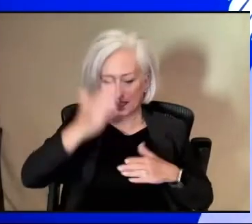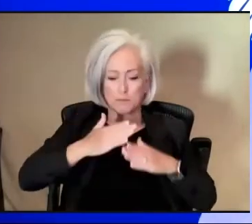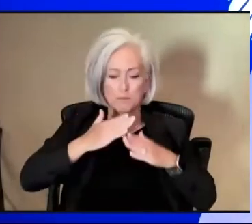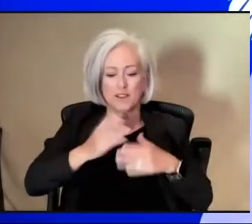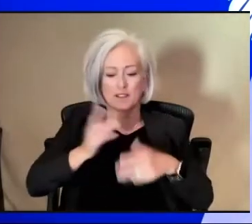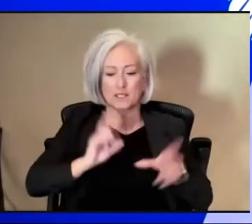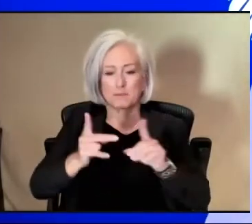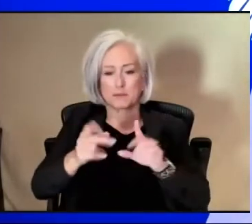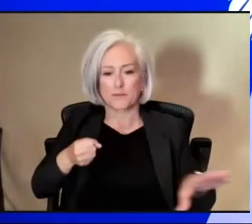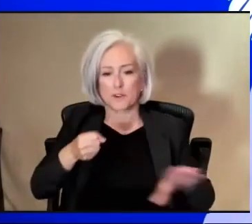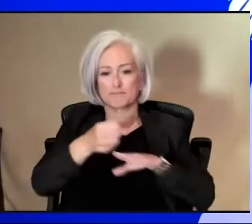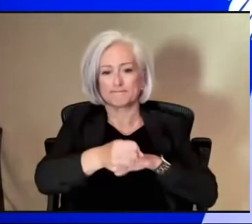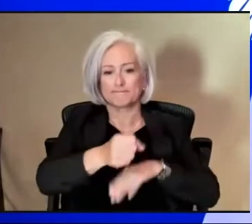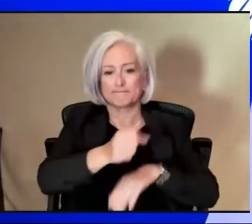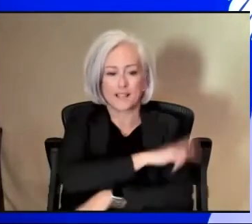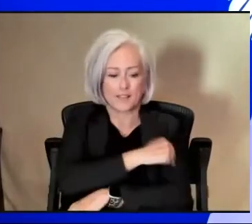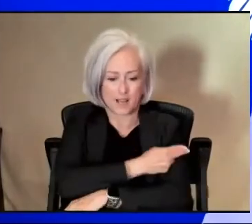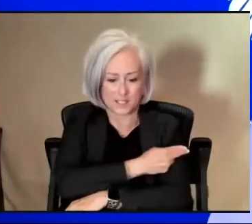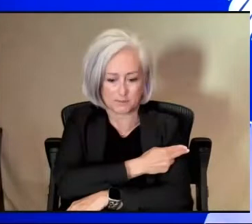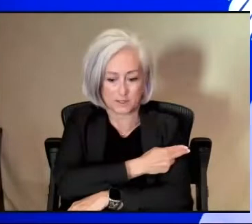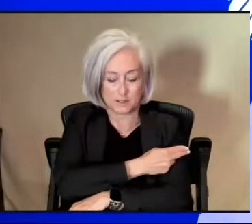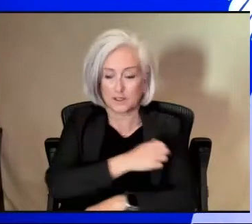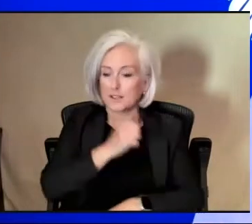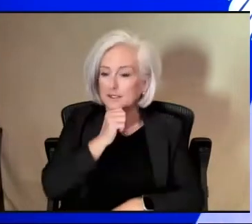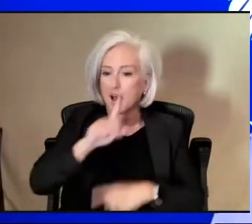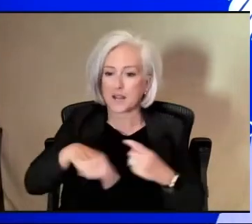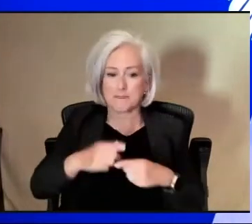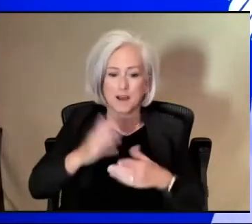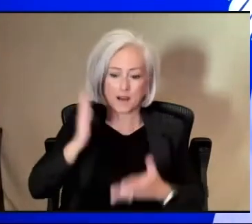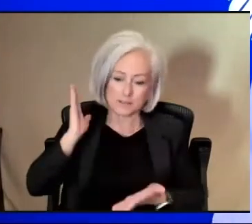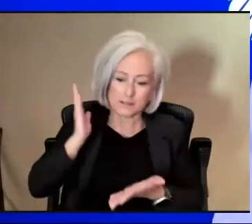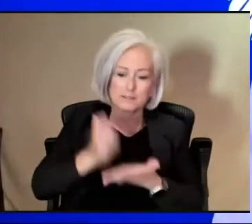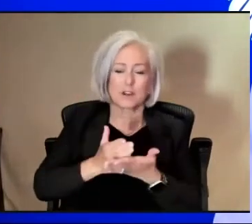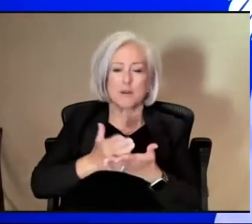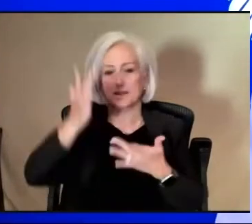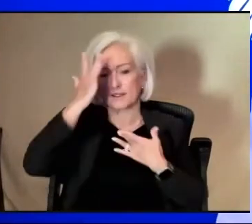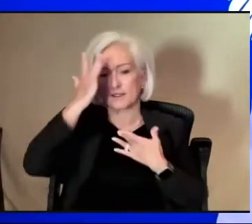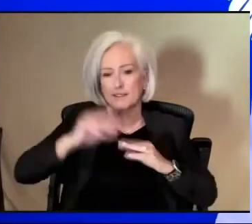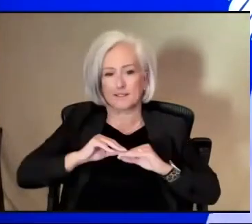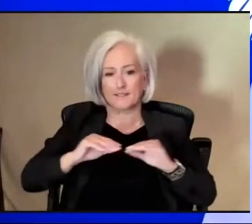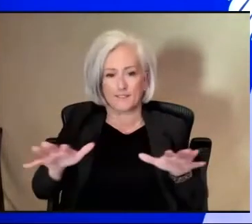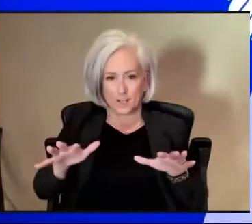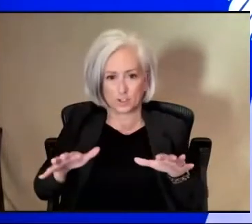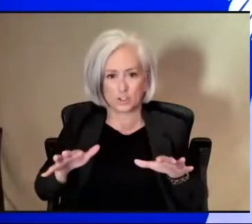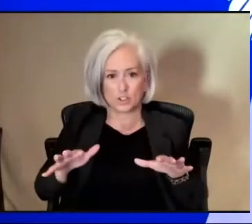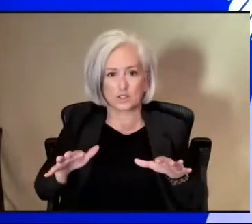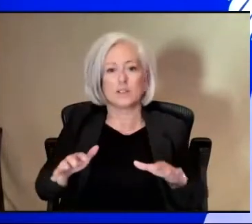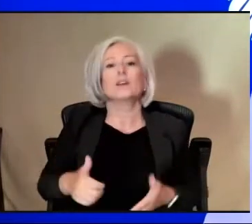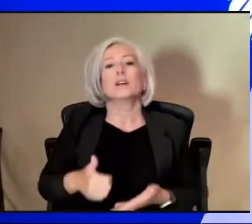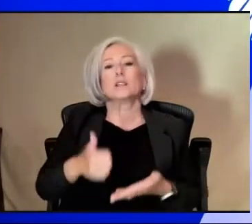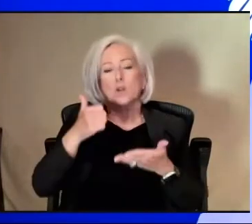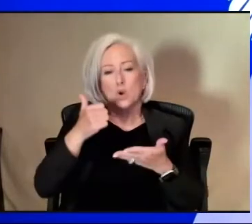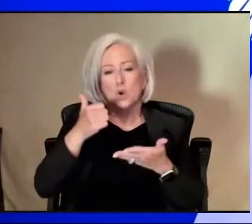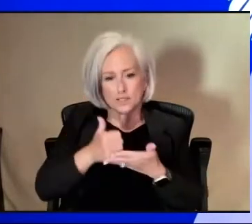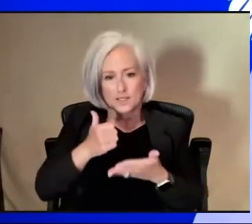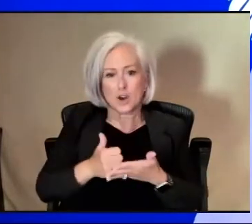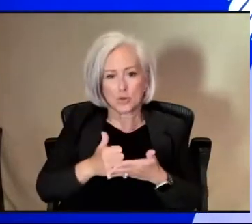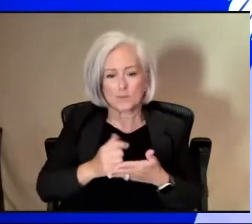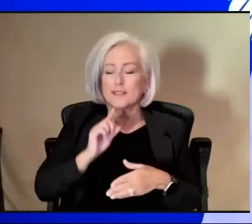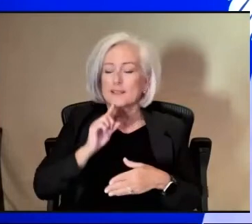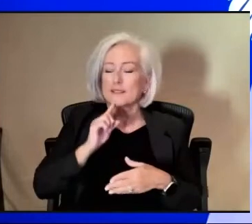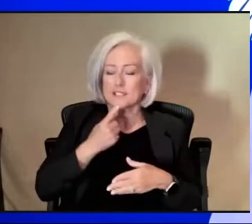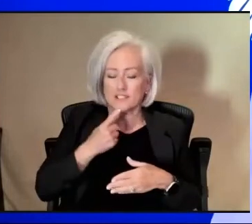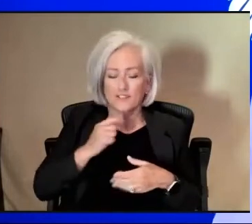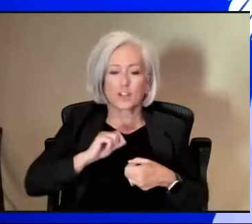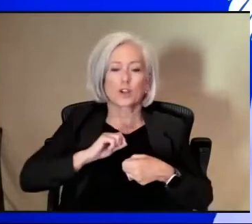it is to help prevent hospitalization and that whole spectrum of COVID-19, especially the severe disease that leads you to